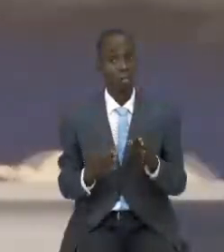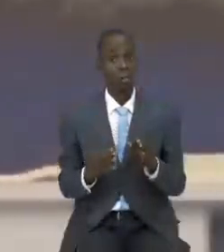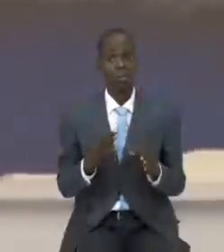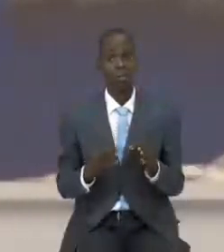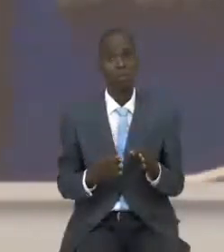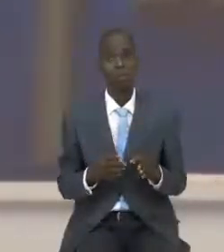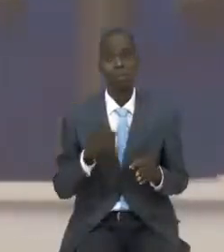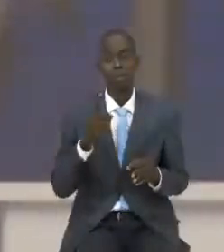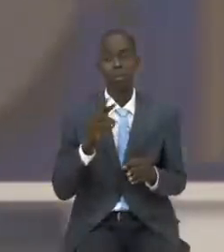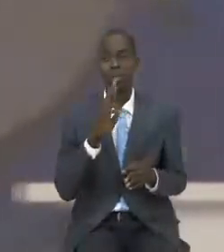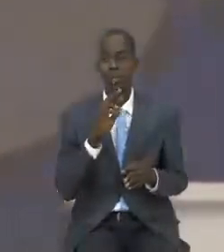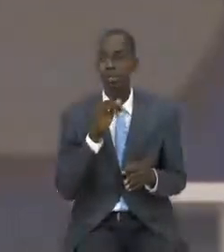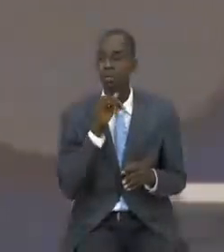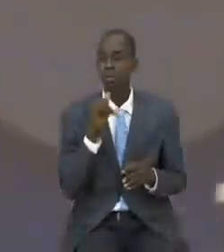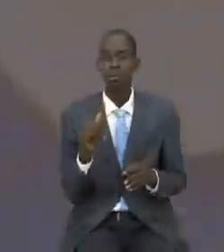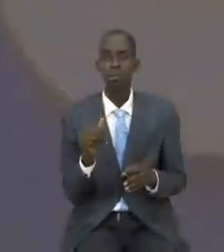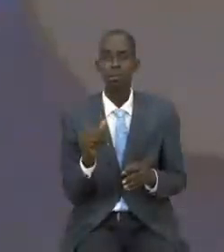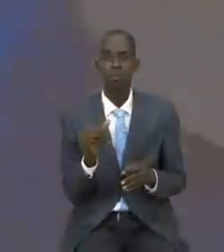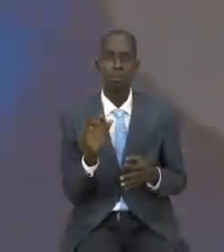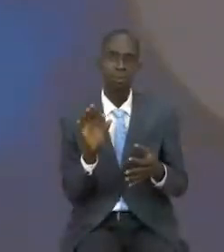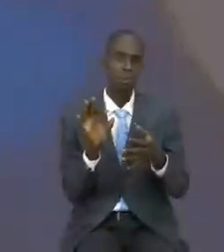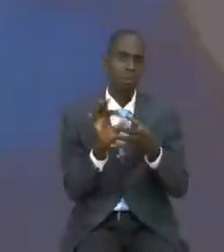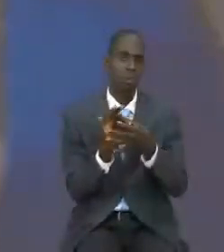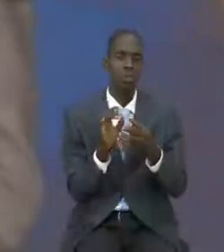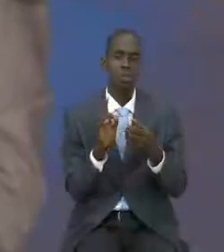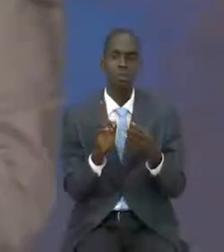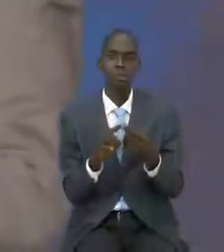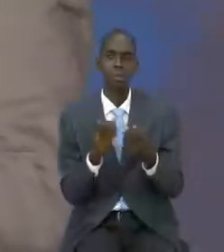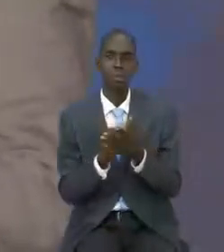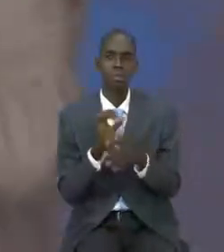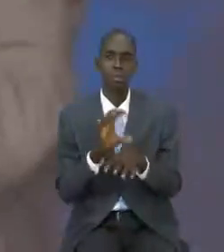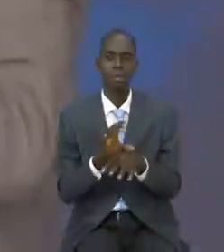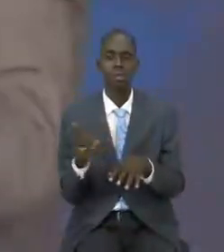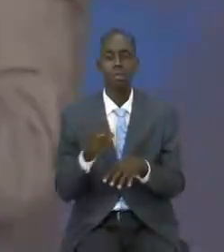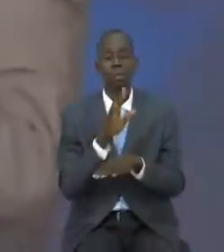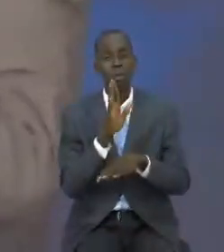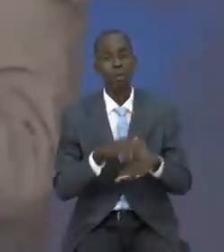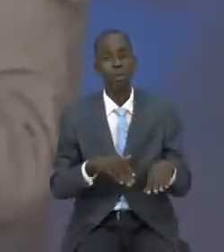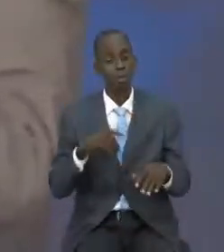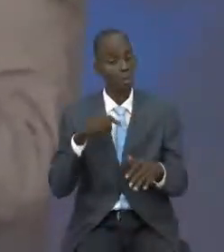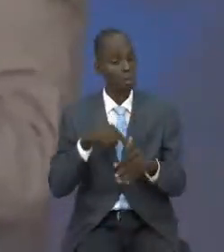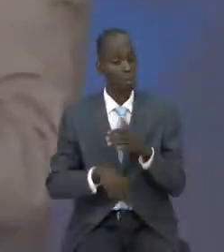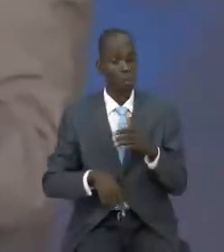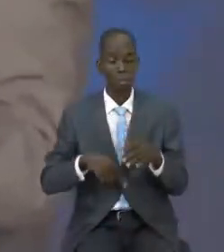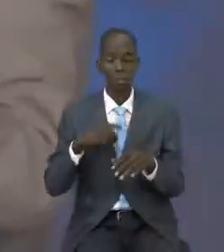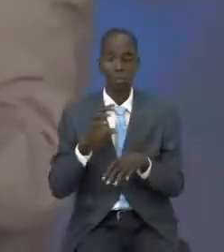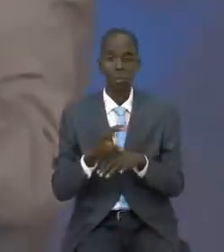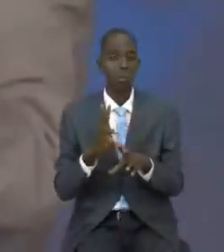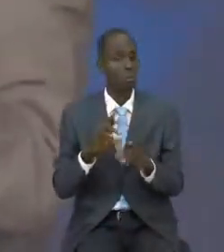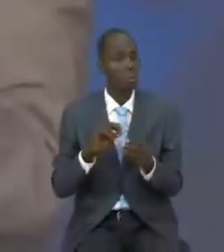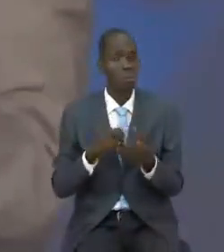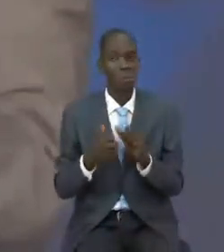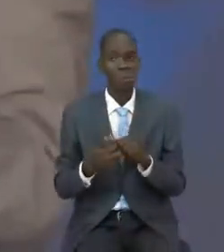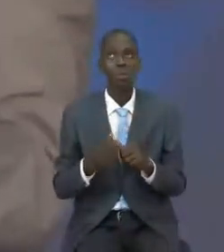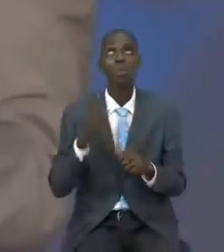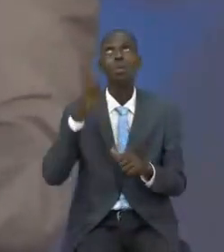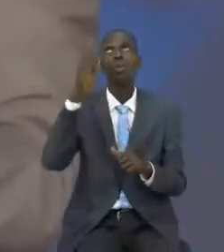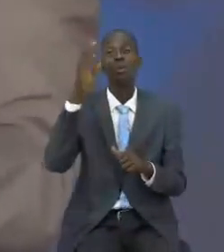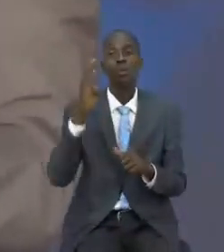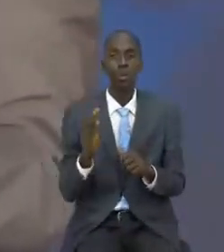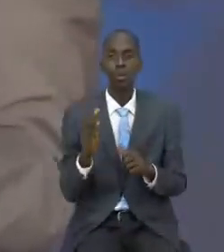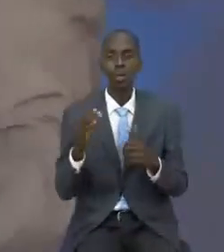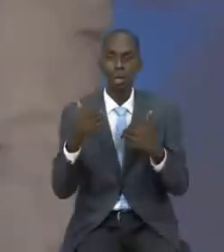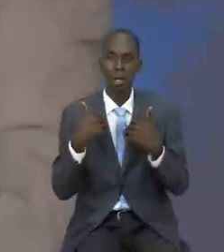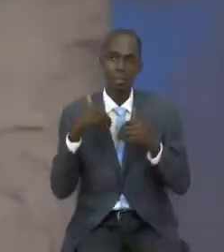way connected with that church they call Deeper Life, no problem. God accepts all of